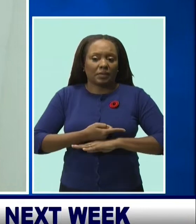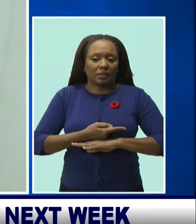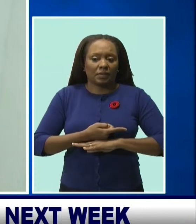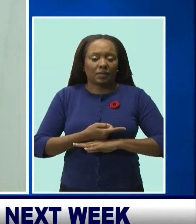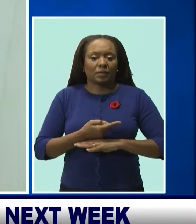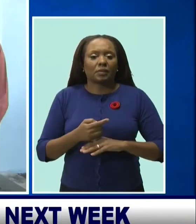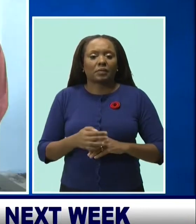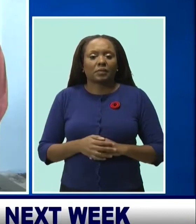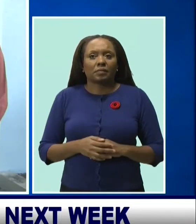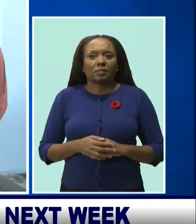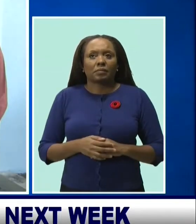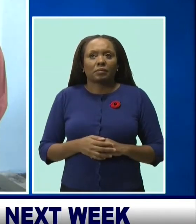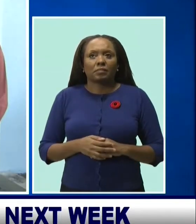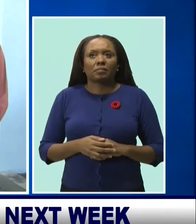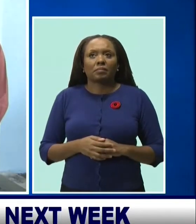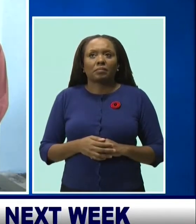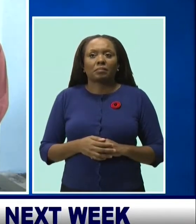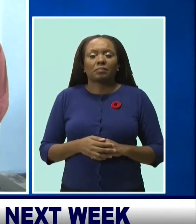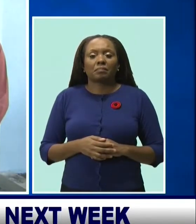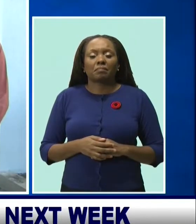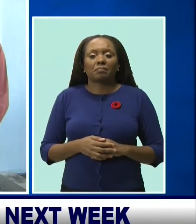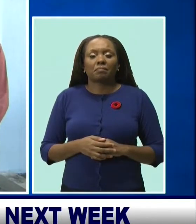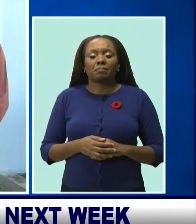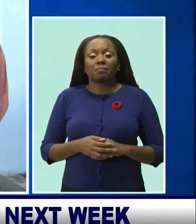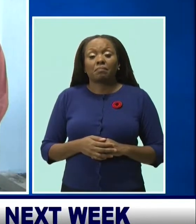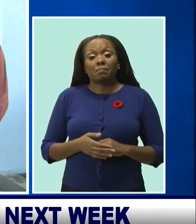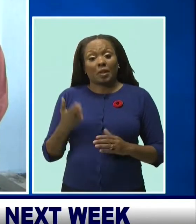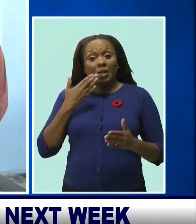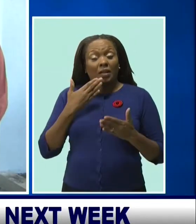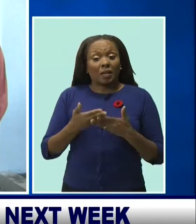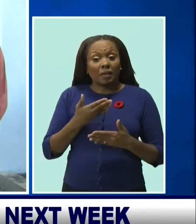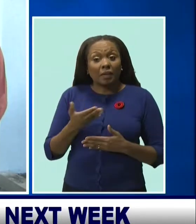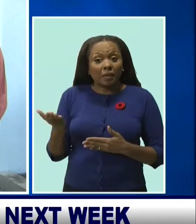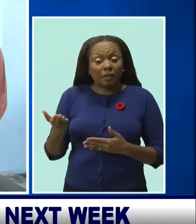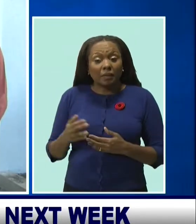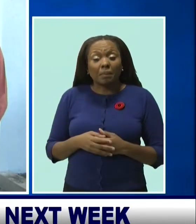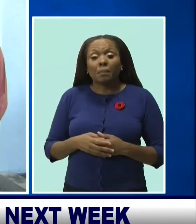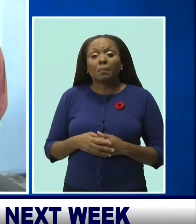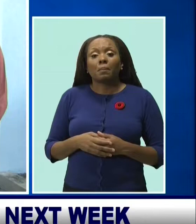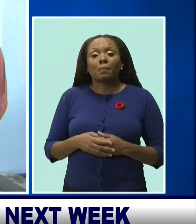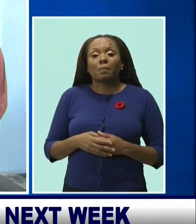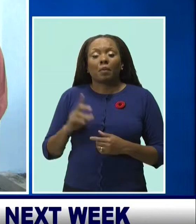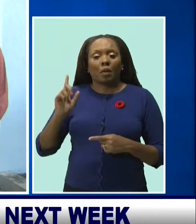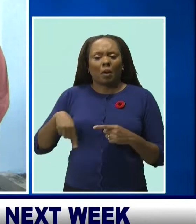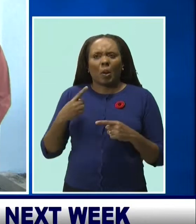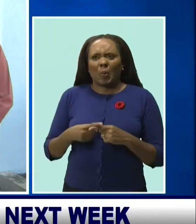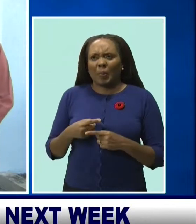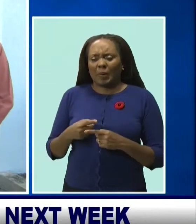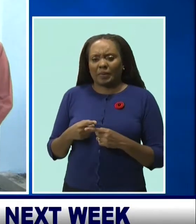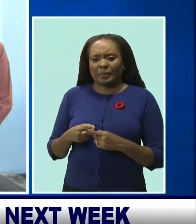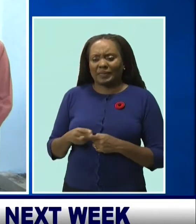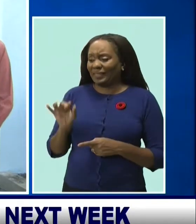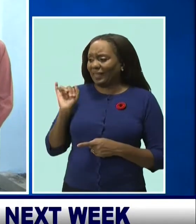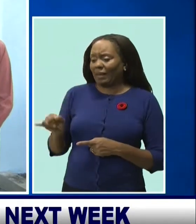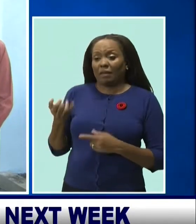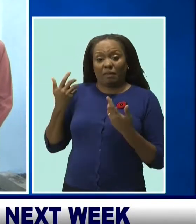indicated. The good thing is that this institution, I think, once it is completed, should be able